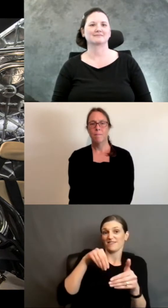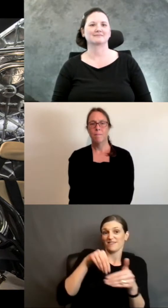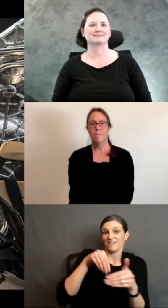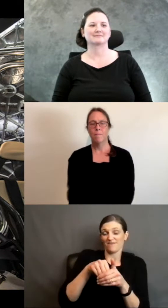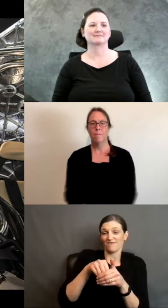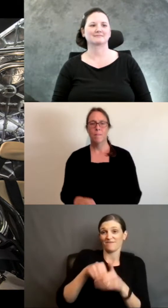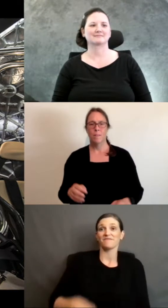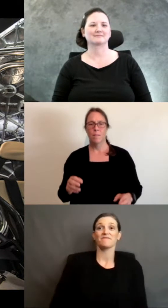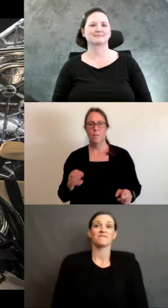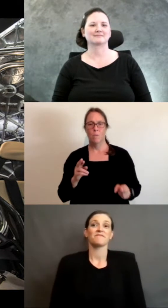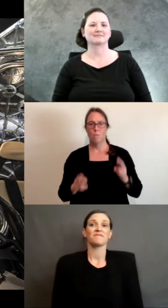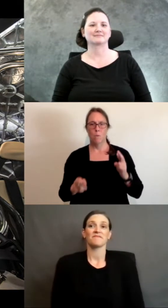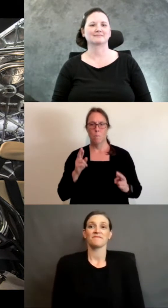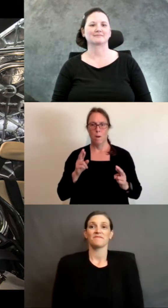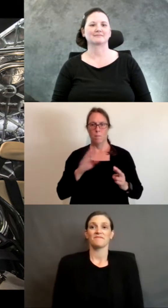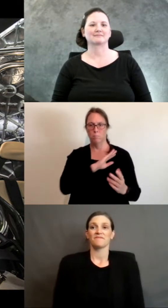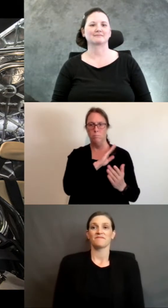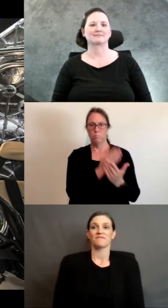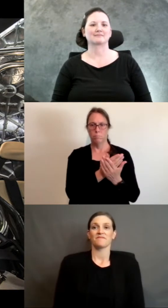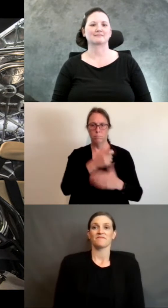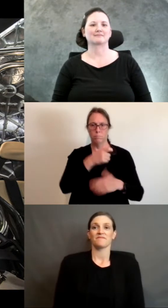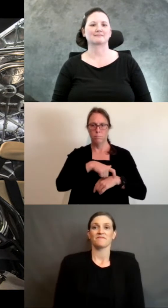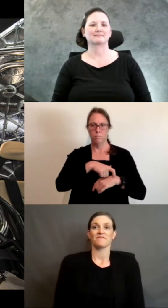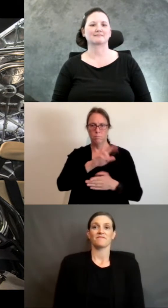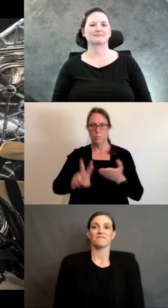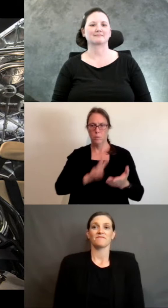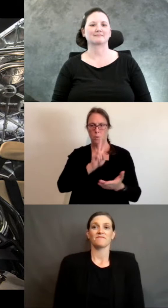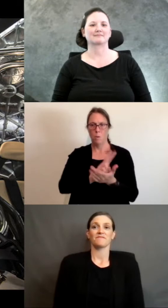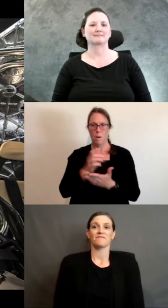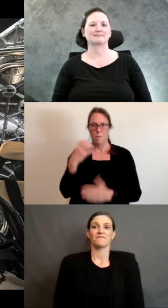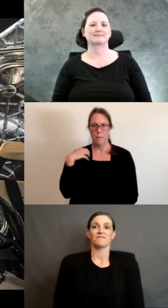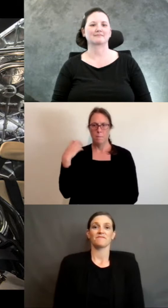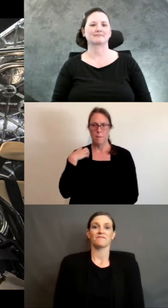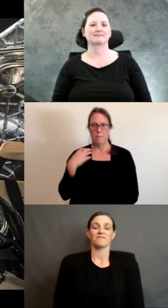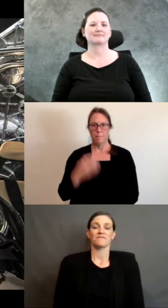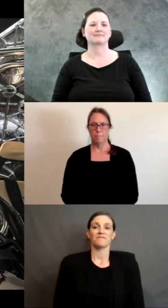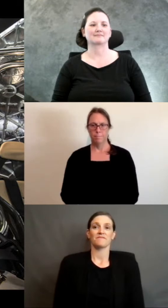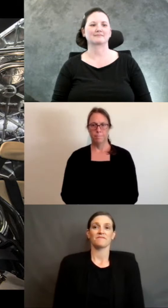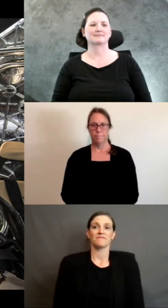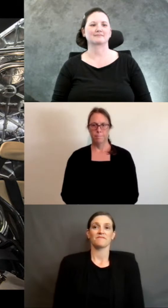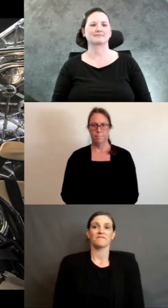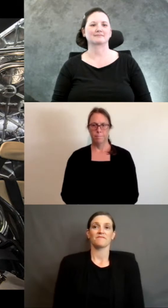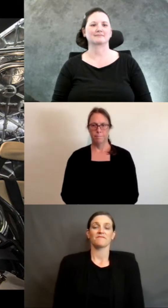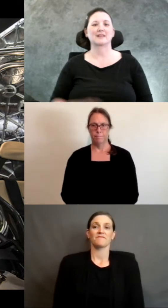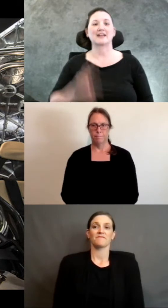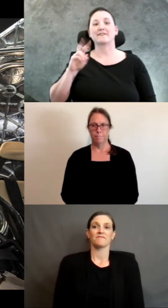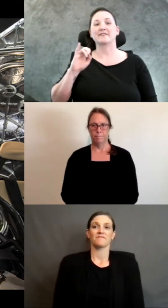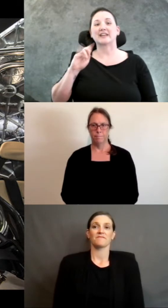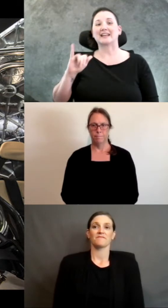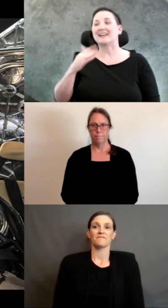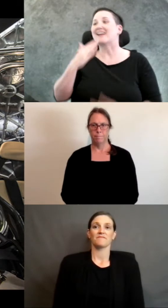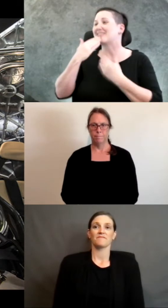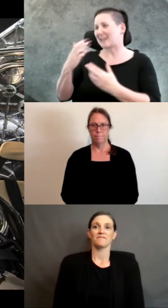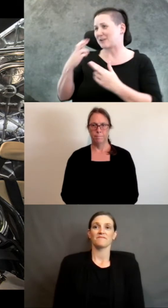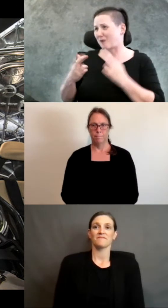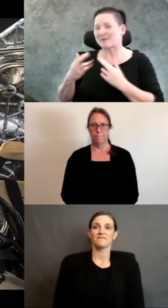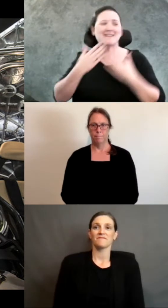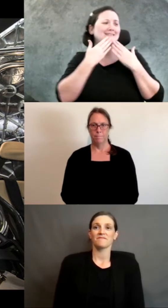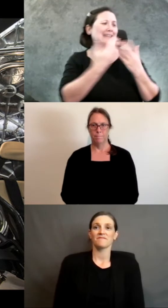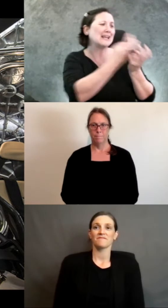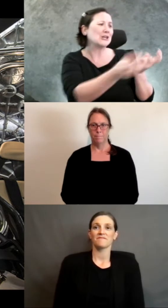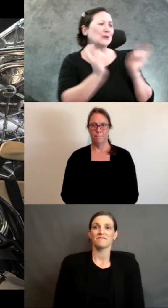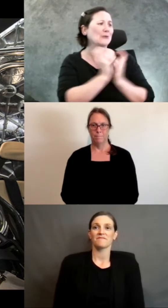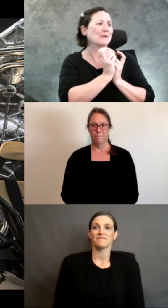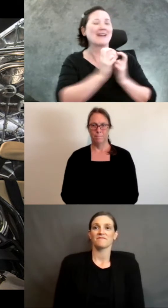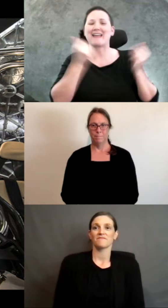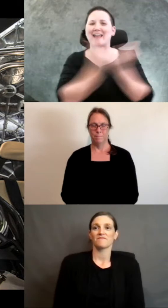Arrival time 2 hours, Captain. Thank you, robot. And thank you, crew. Everything is good to